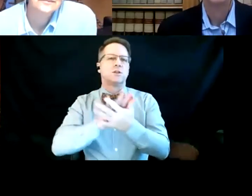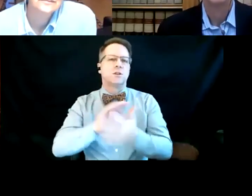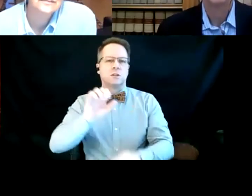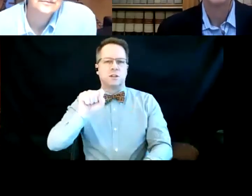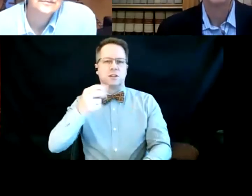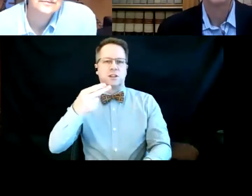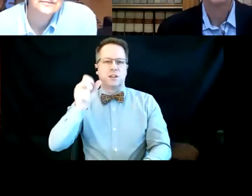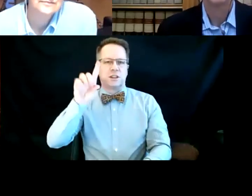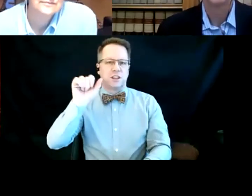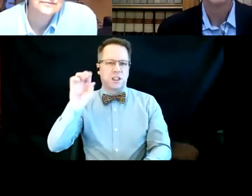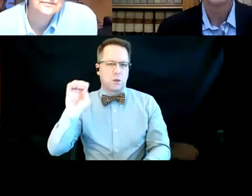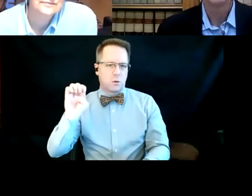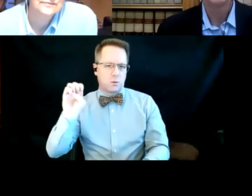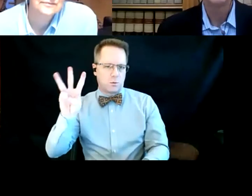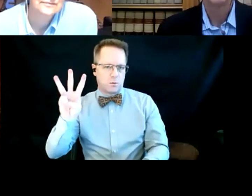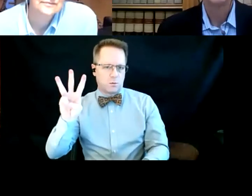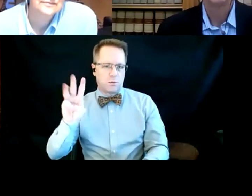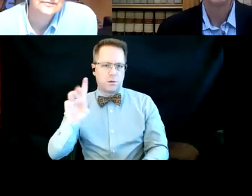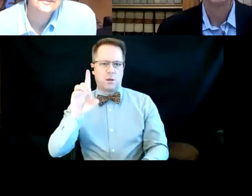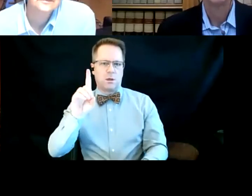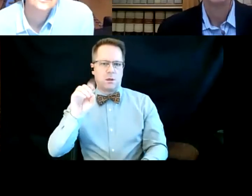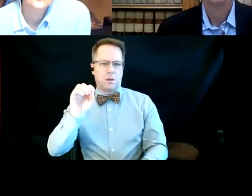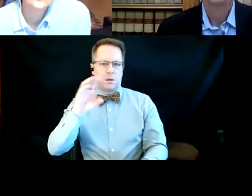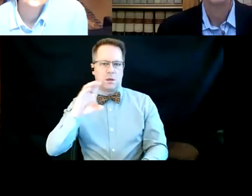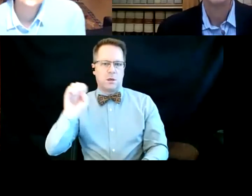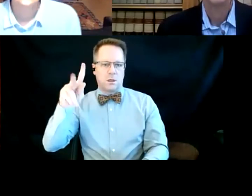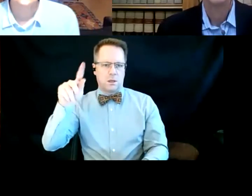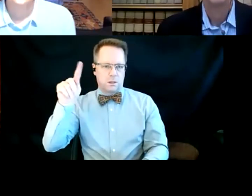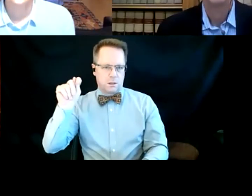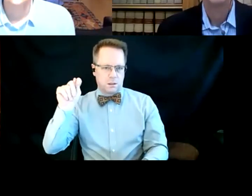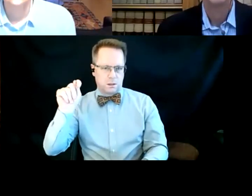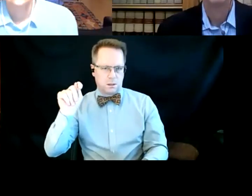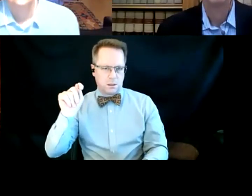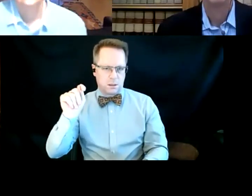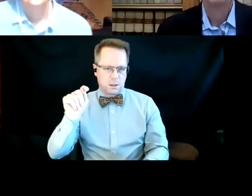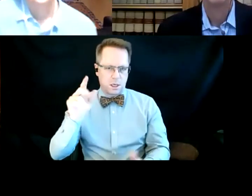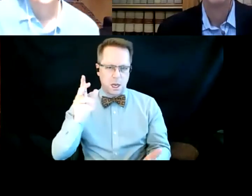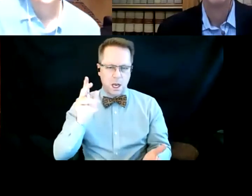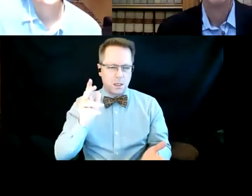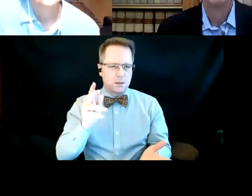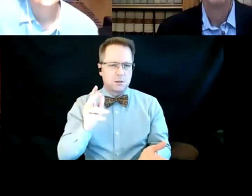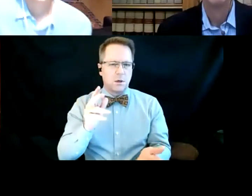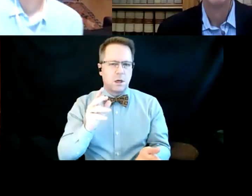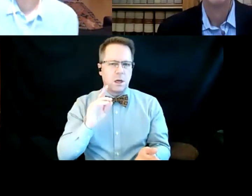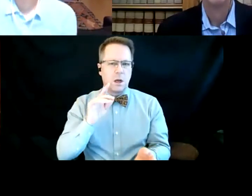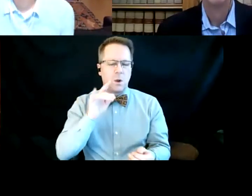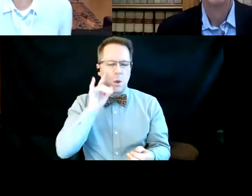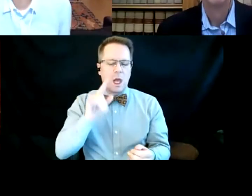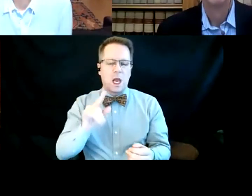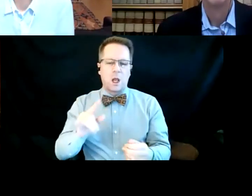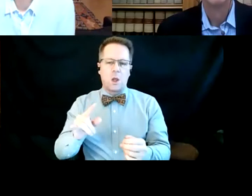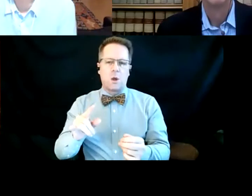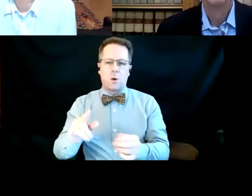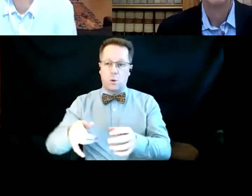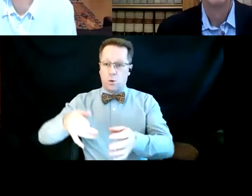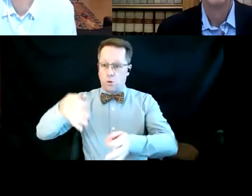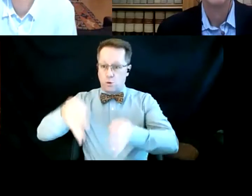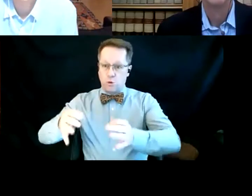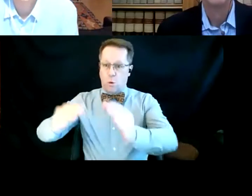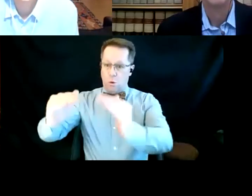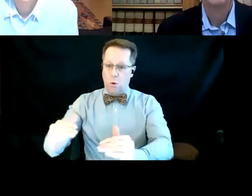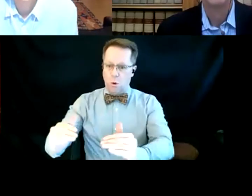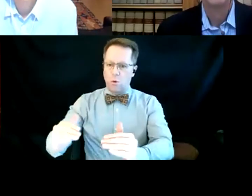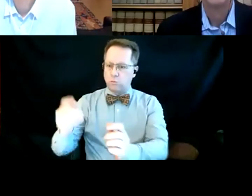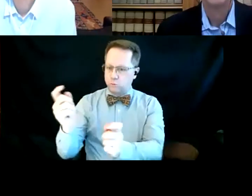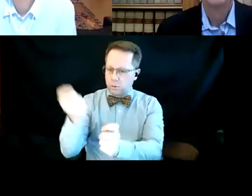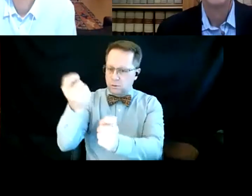is intervening much more to mess with the victories we've won in lower courts. You've thought about this. What